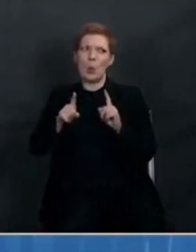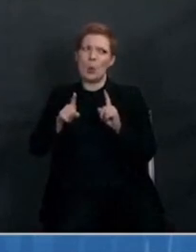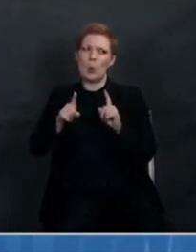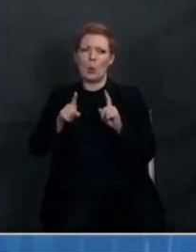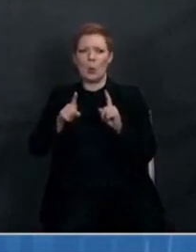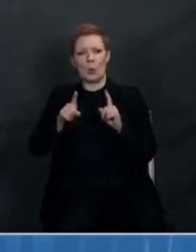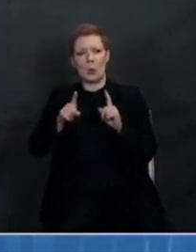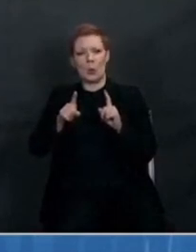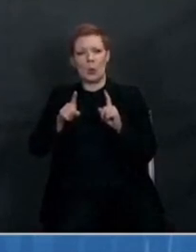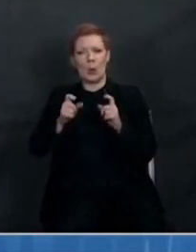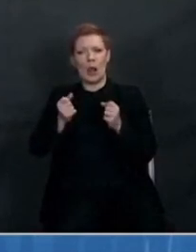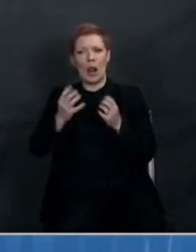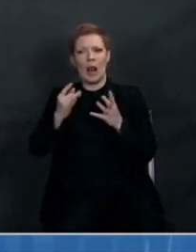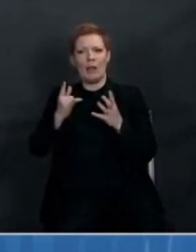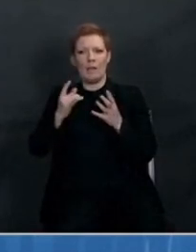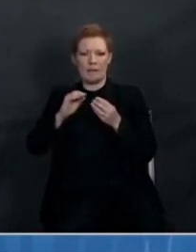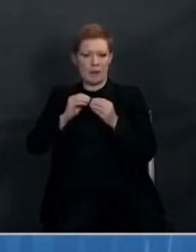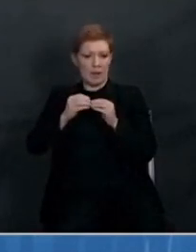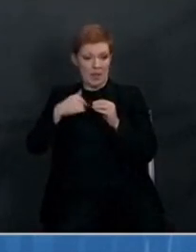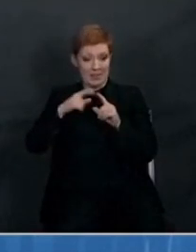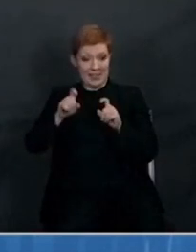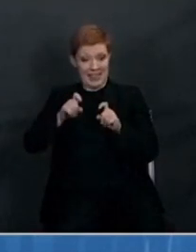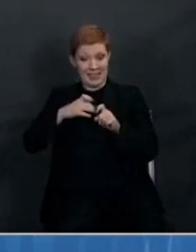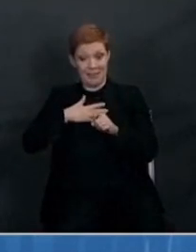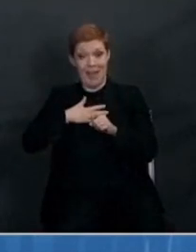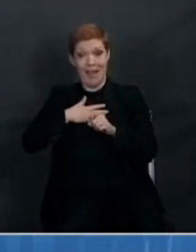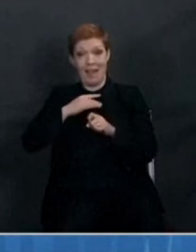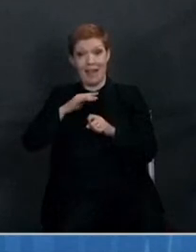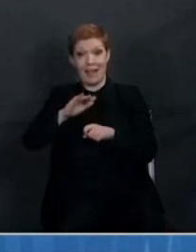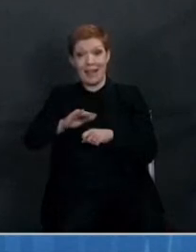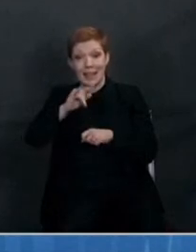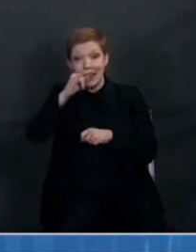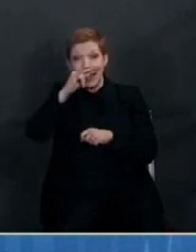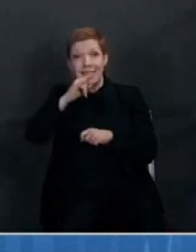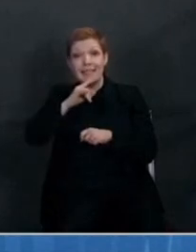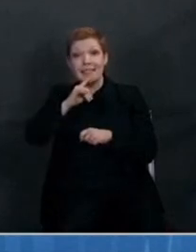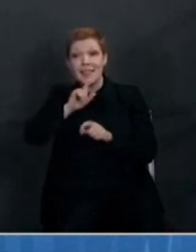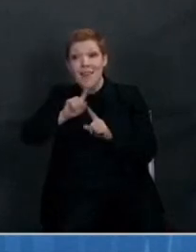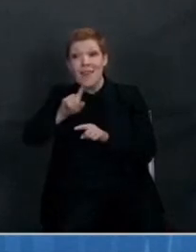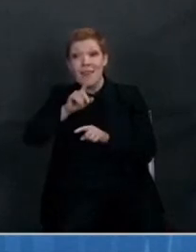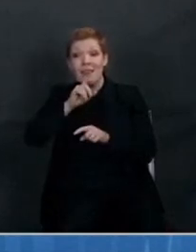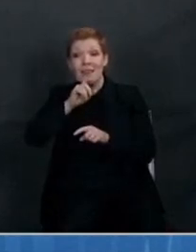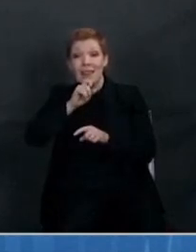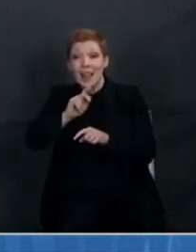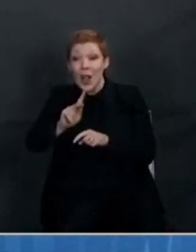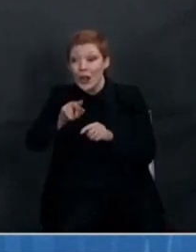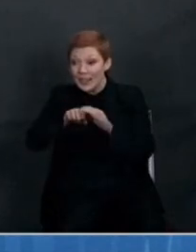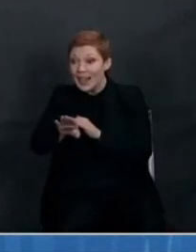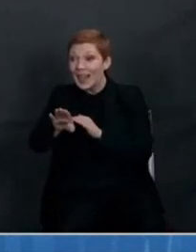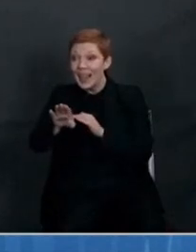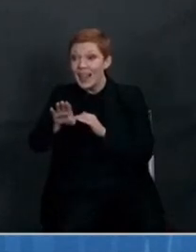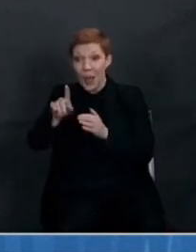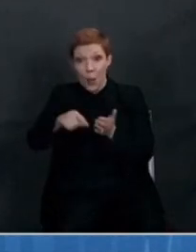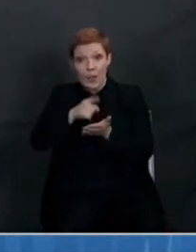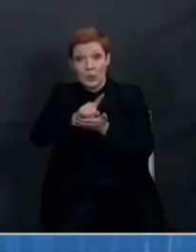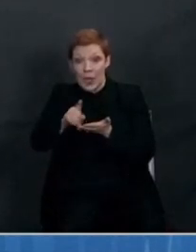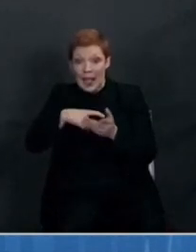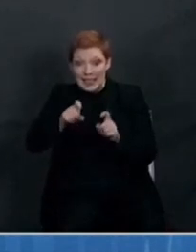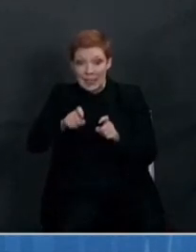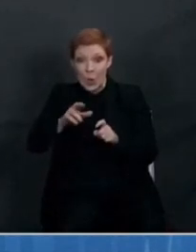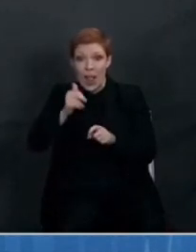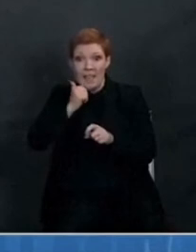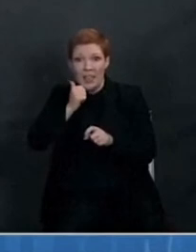thinking, I don't know, am I going to test my kindergartner every day, once a week? So how do you really see